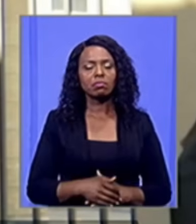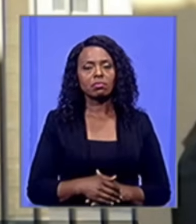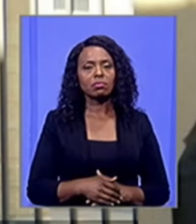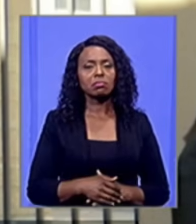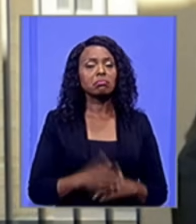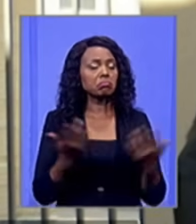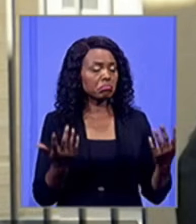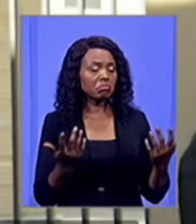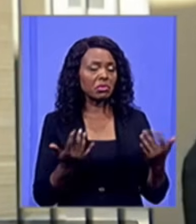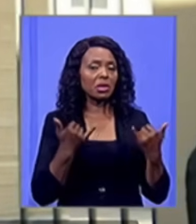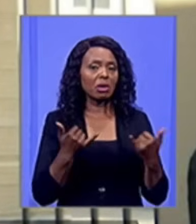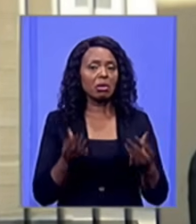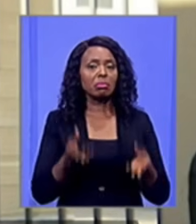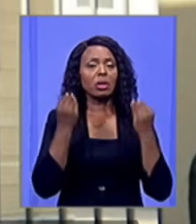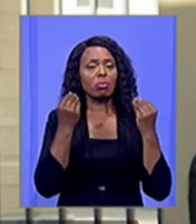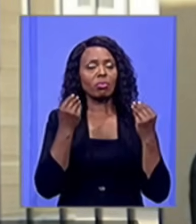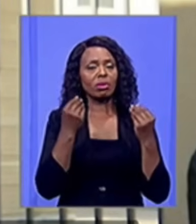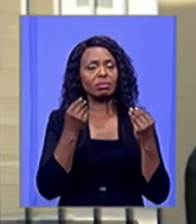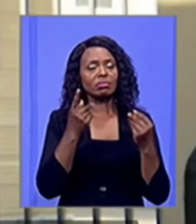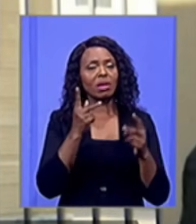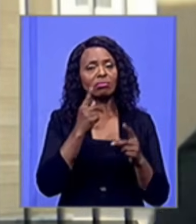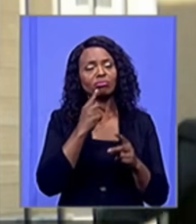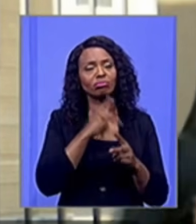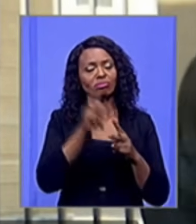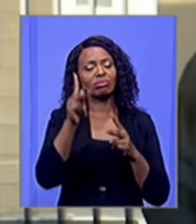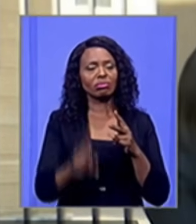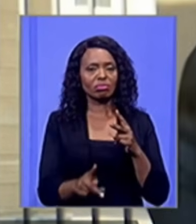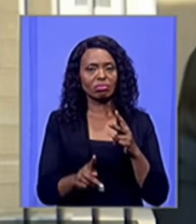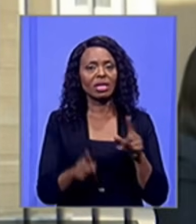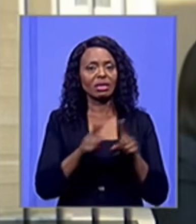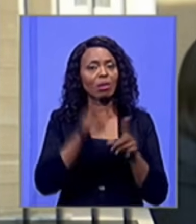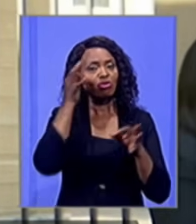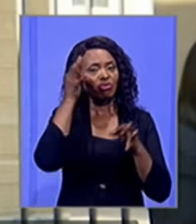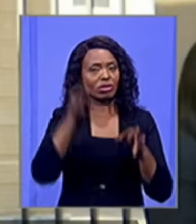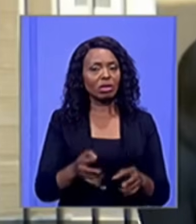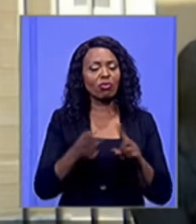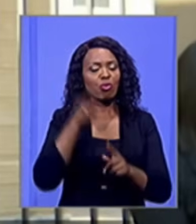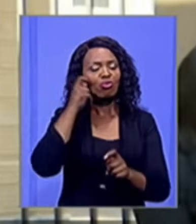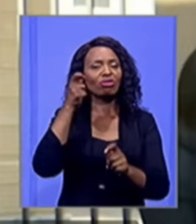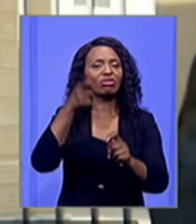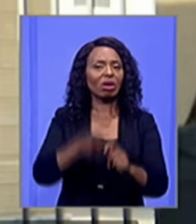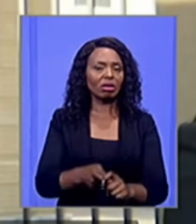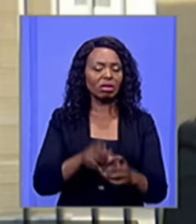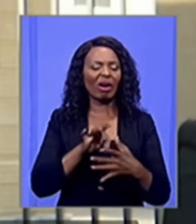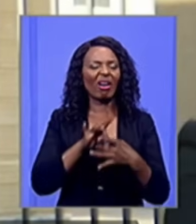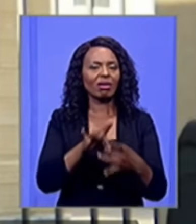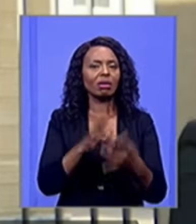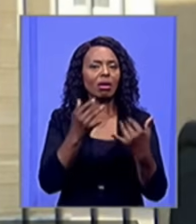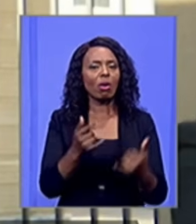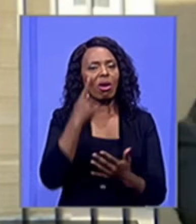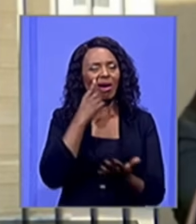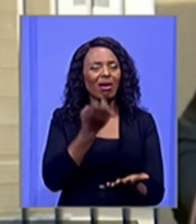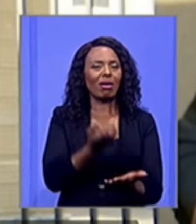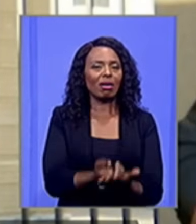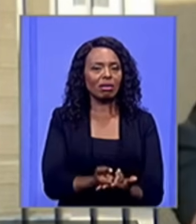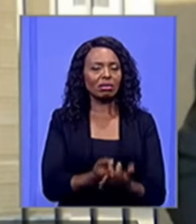the outcome of the finding of the judge in relation to the evidence of the